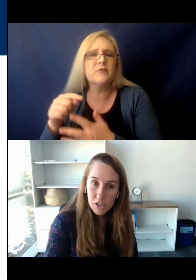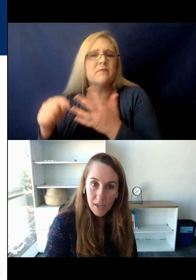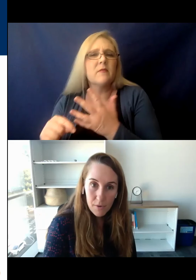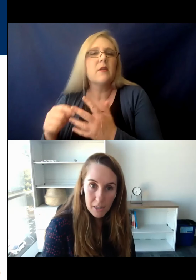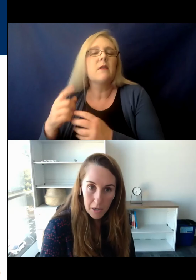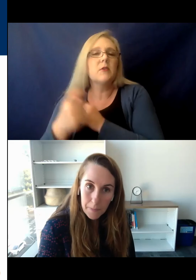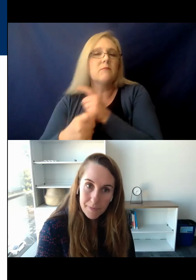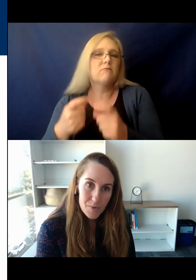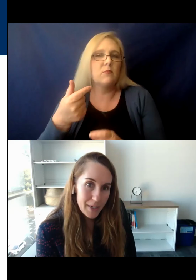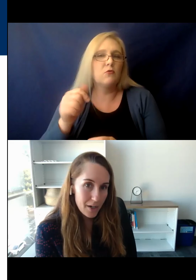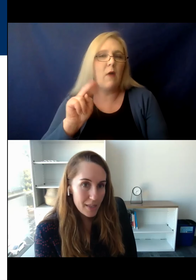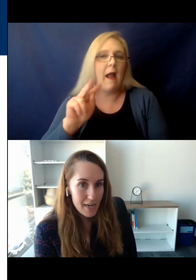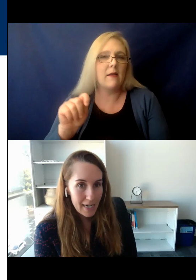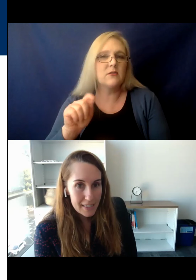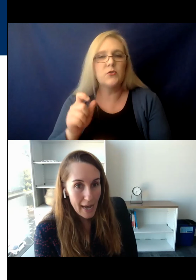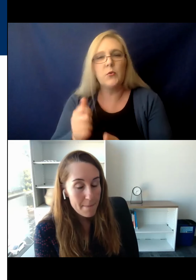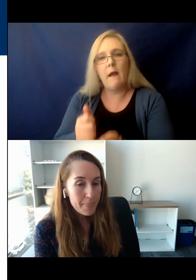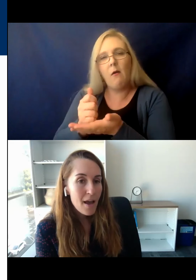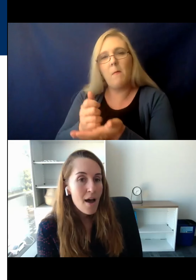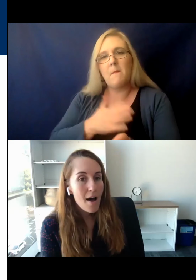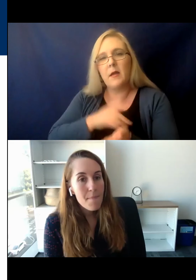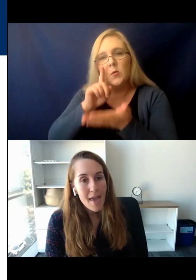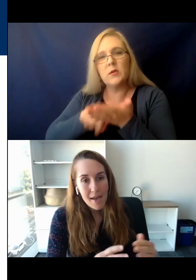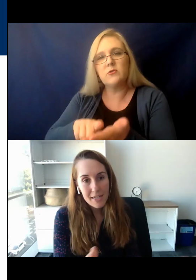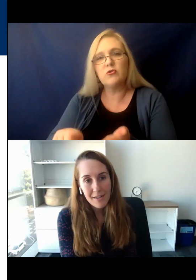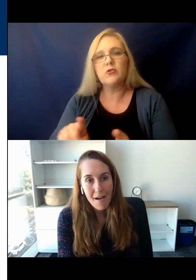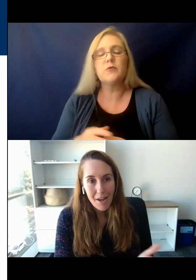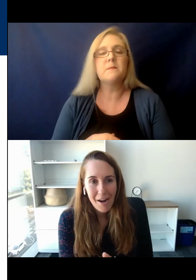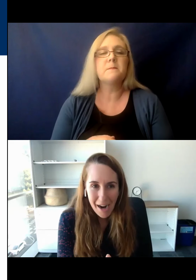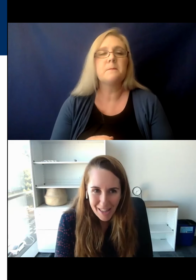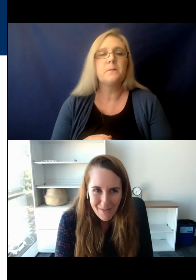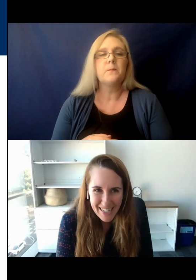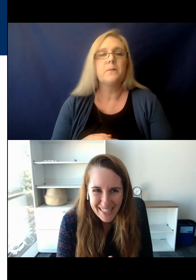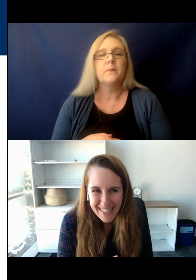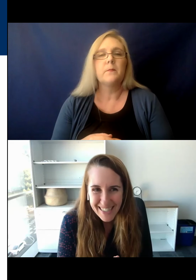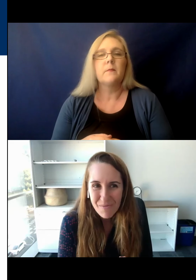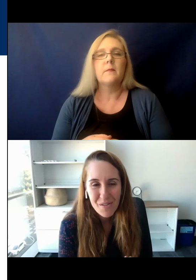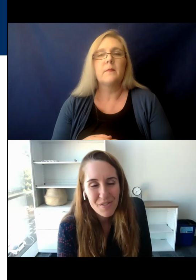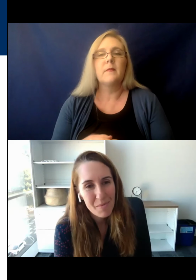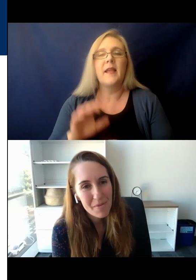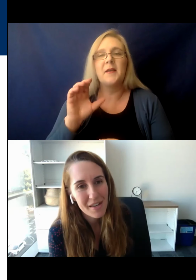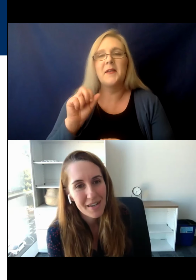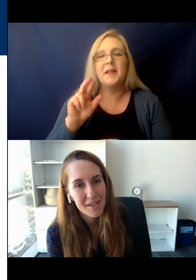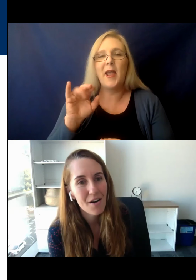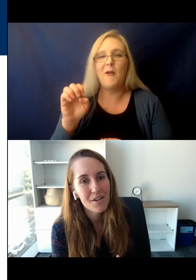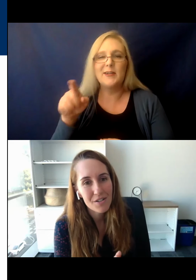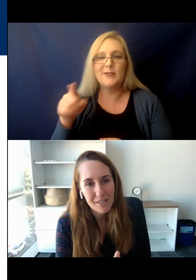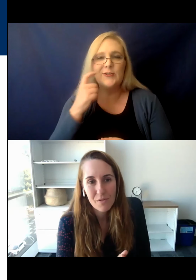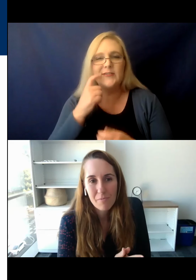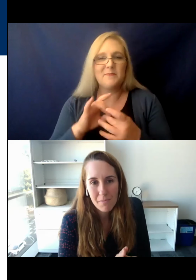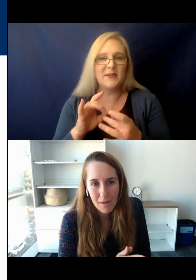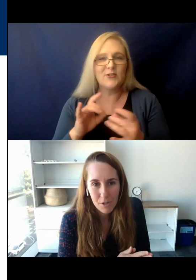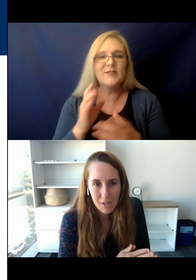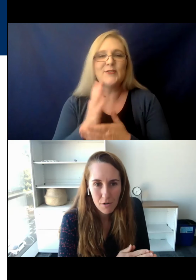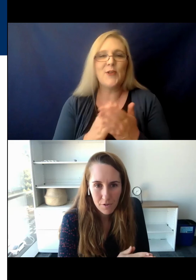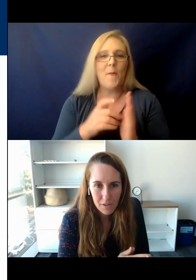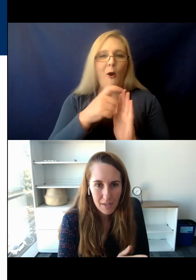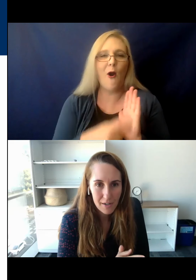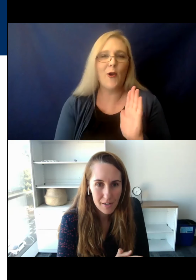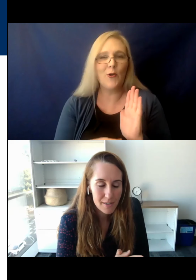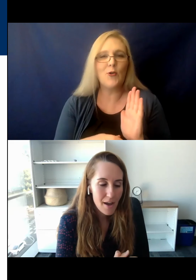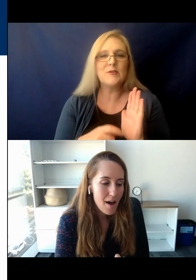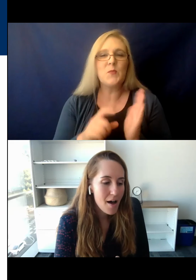I'm going to share with you. So we can go to the next slide. Carrie kindly mentioned some of the articles that we've been publishing